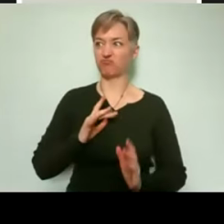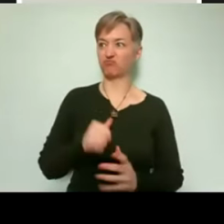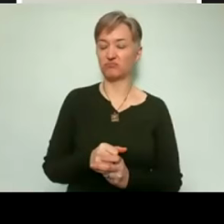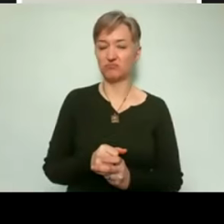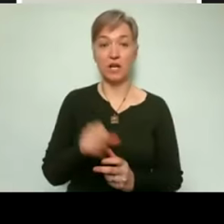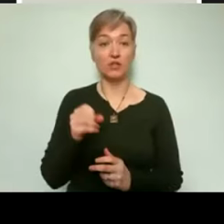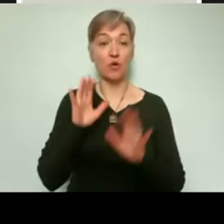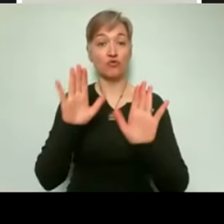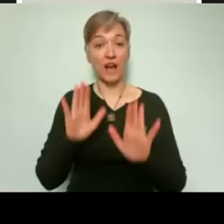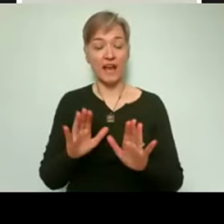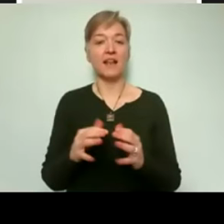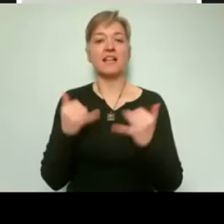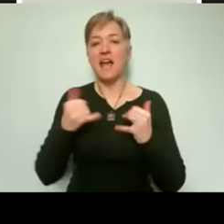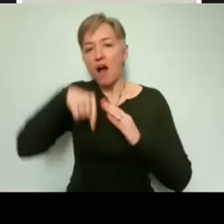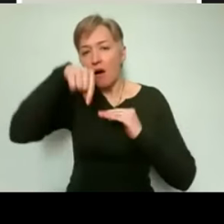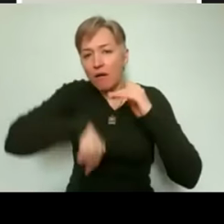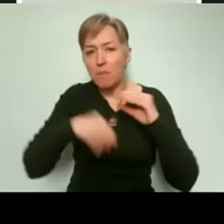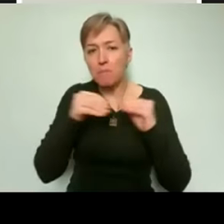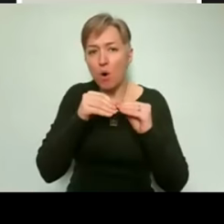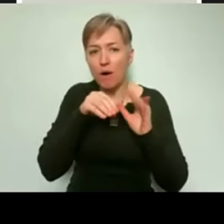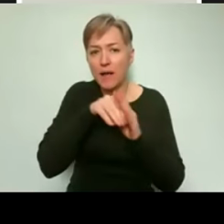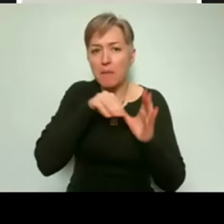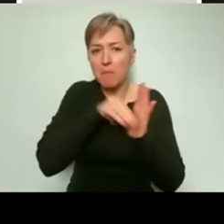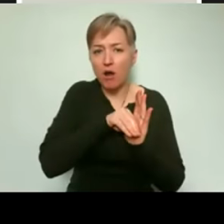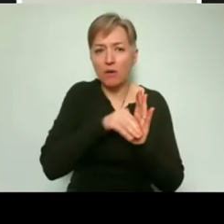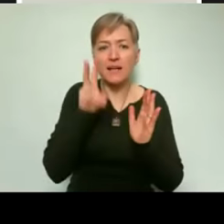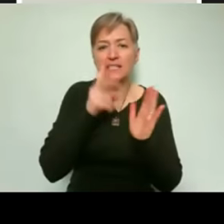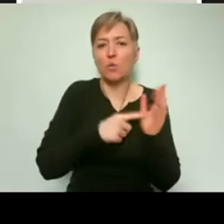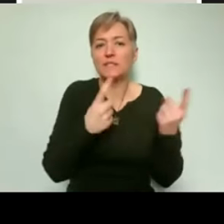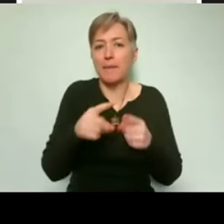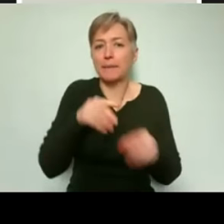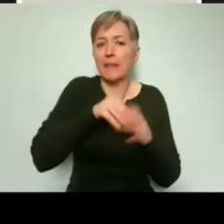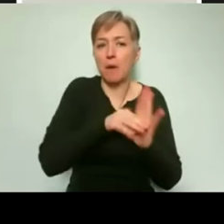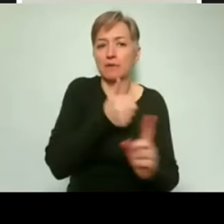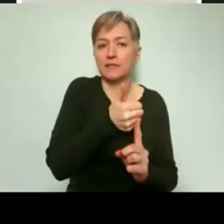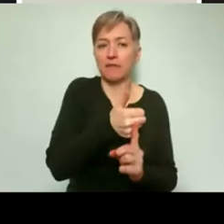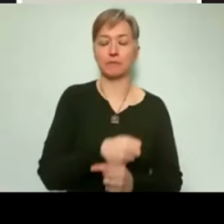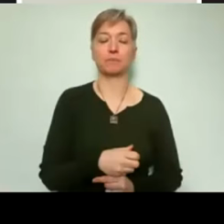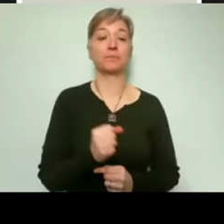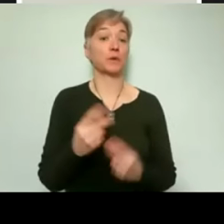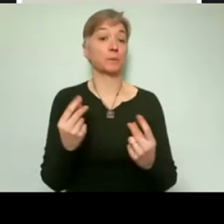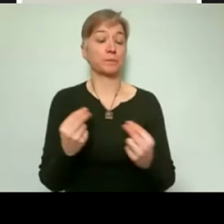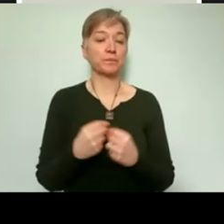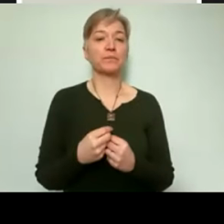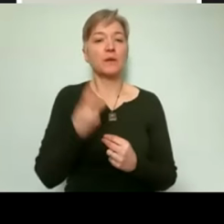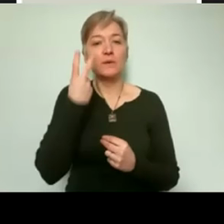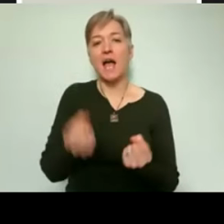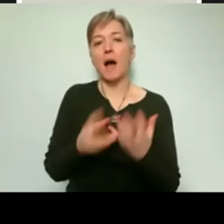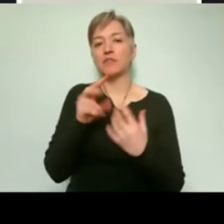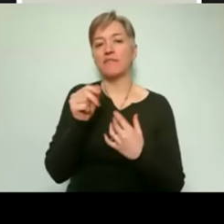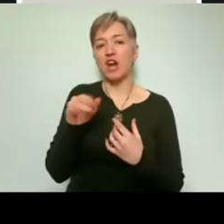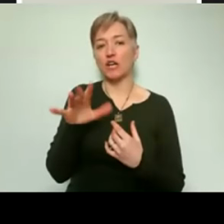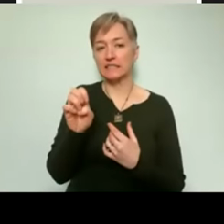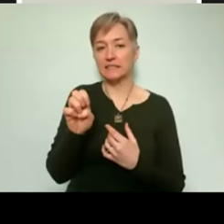great. Well, let's look under the hood of the model and see how this is working. So what we did is as follows. We looked at how much variance was explained